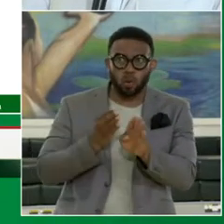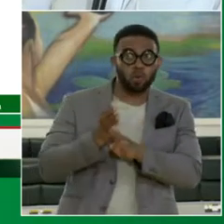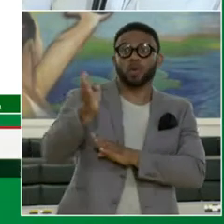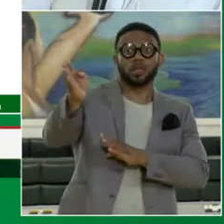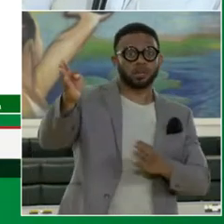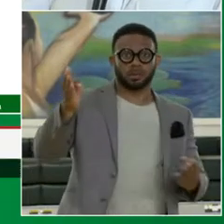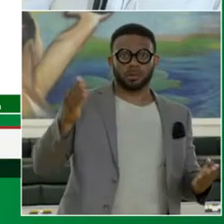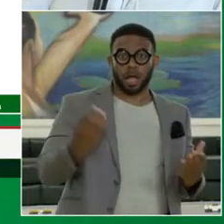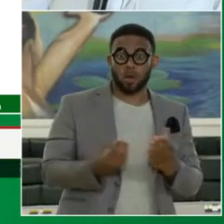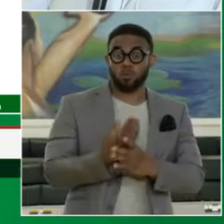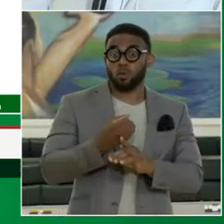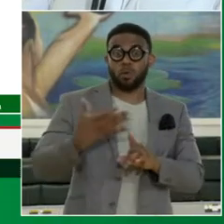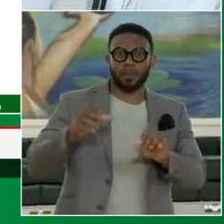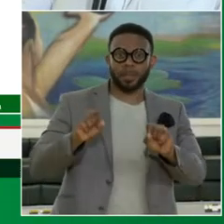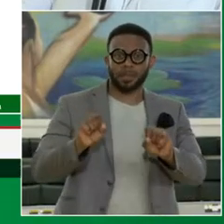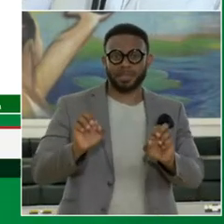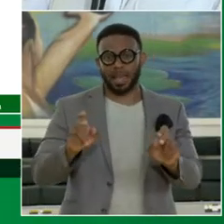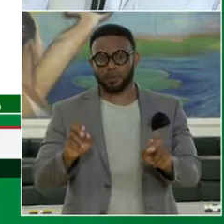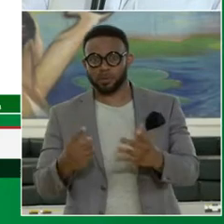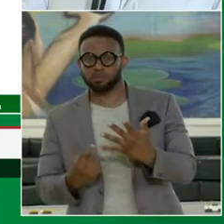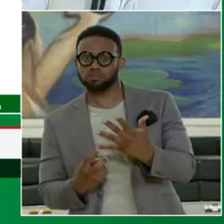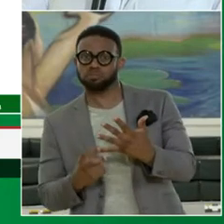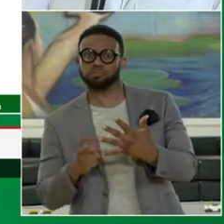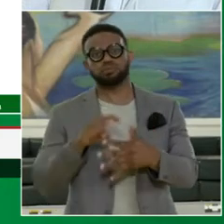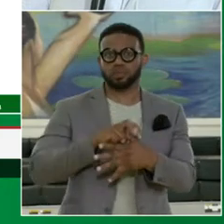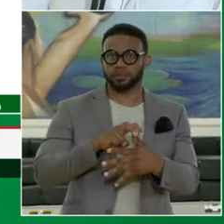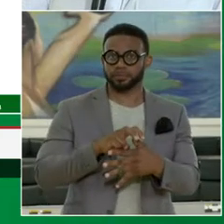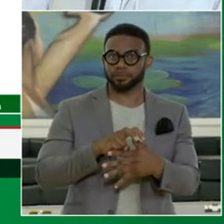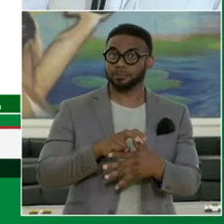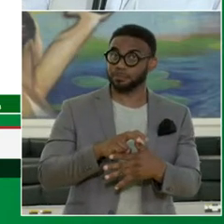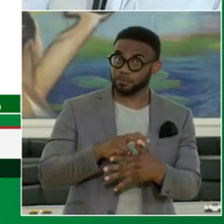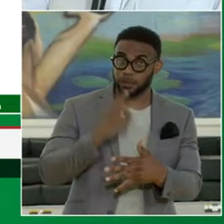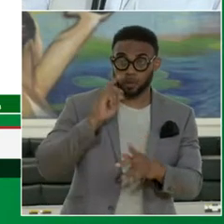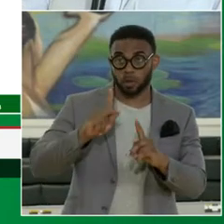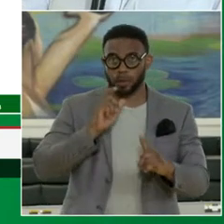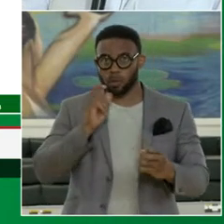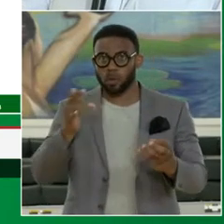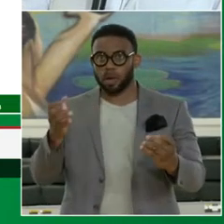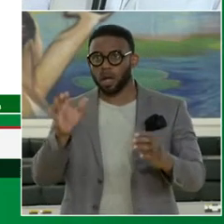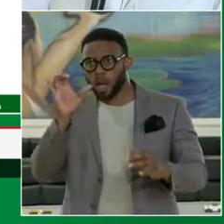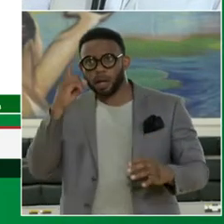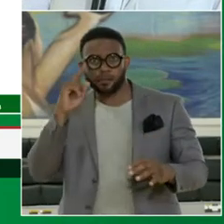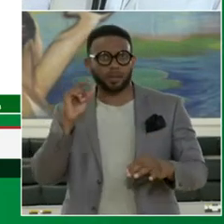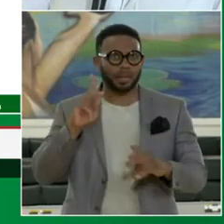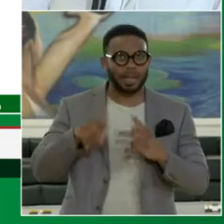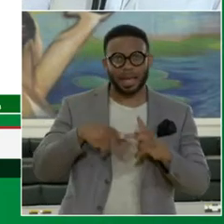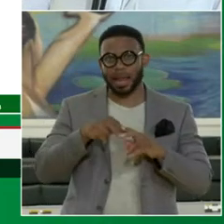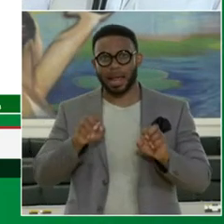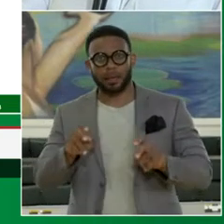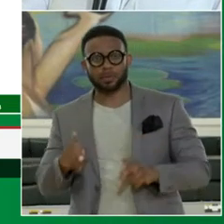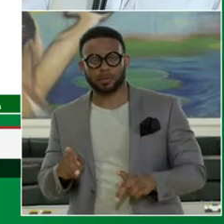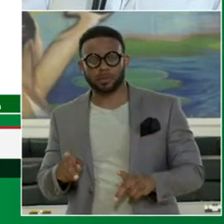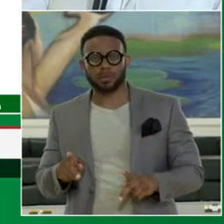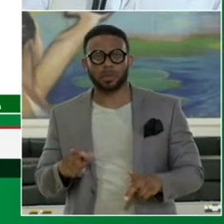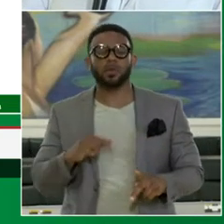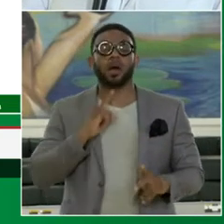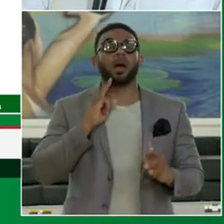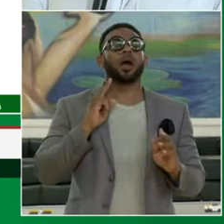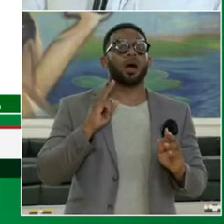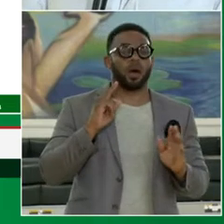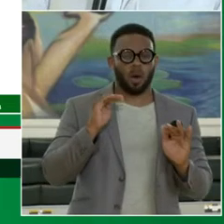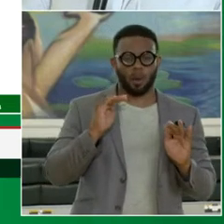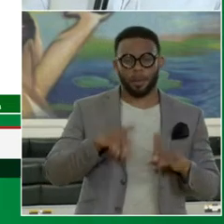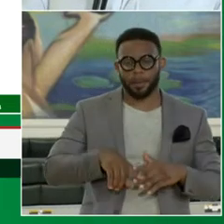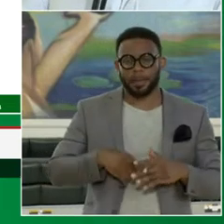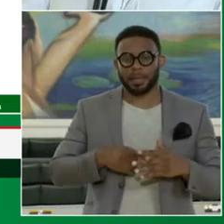has growing potential and opportunity with it. And so for those people who have been looking for those types of opportunities, we are hoping to be